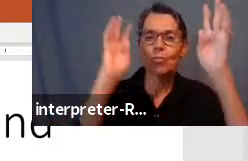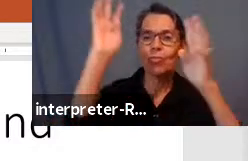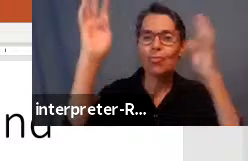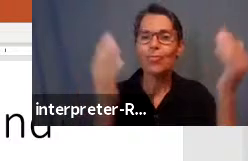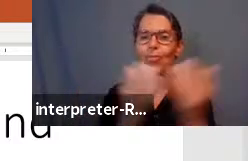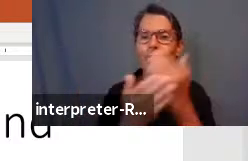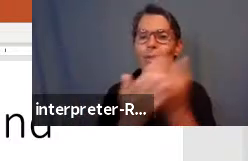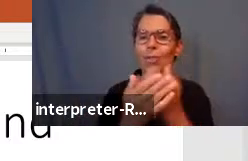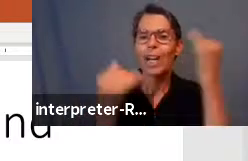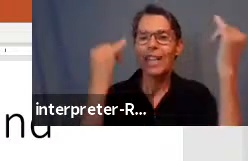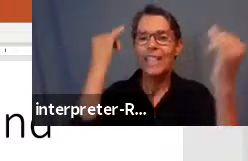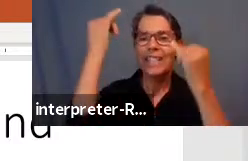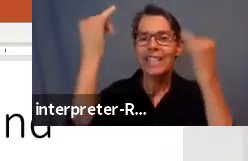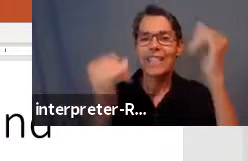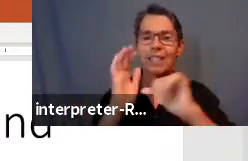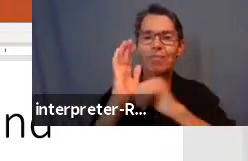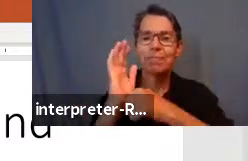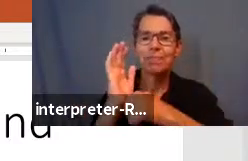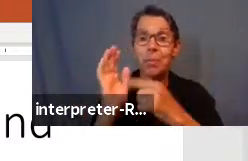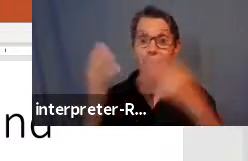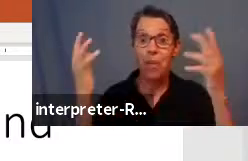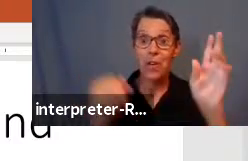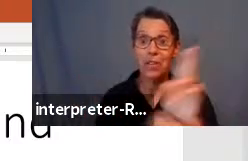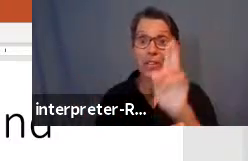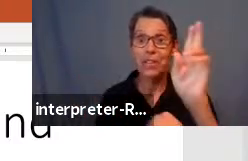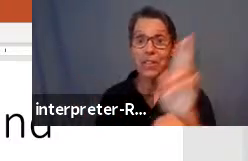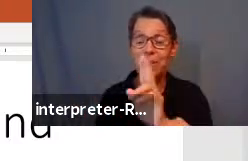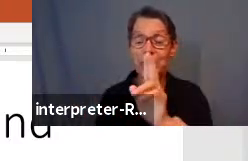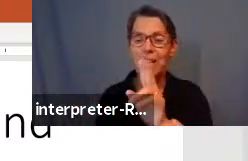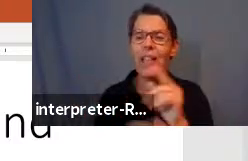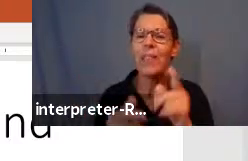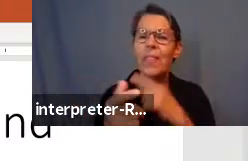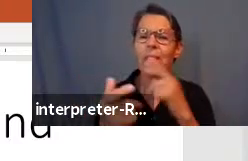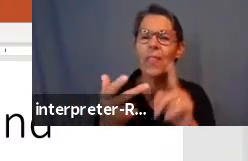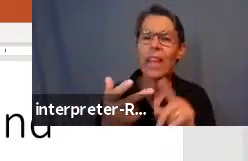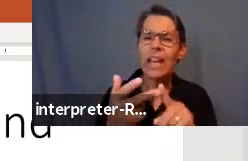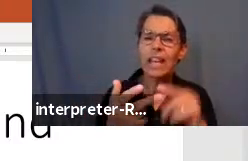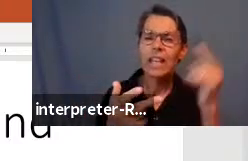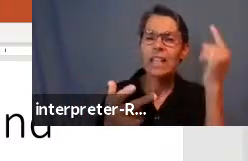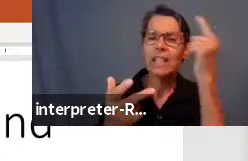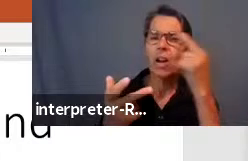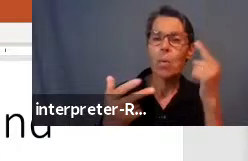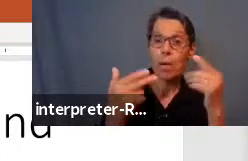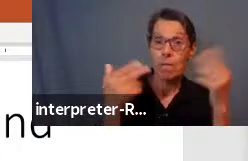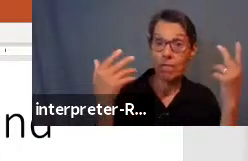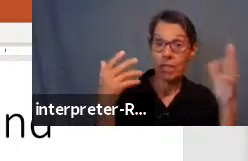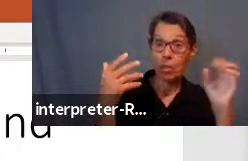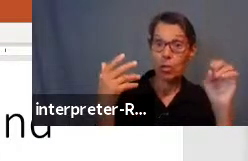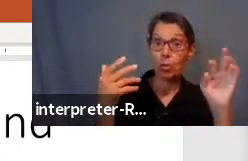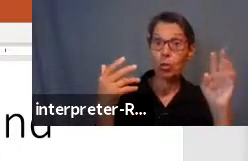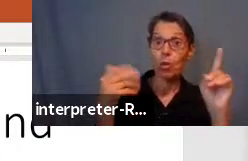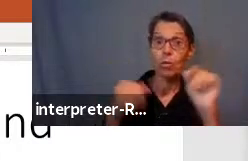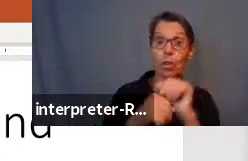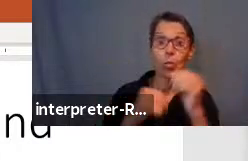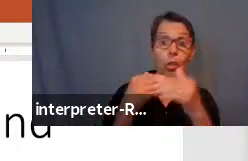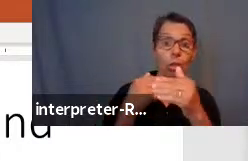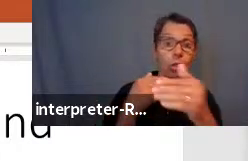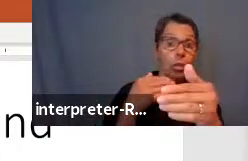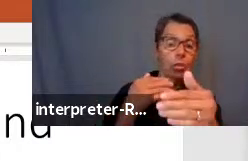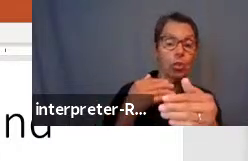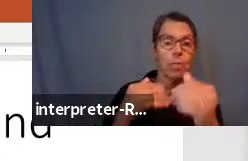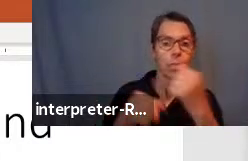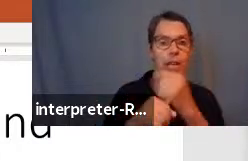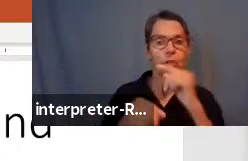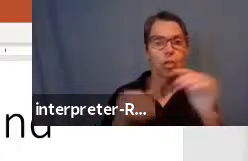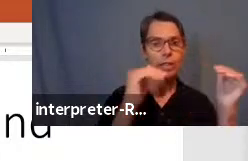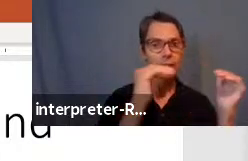have been employed, and then consider sort of what post-COVID work looks like to advance equity. So again, we're really grateful